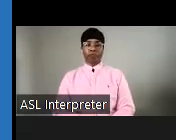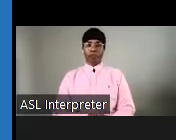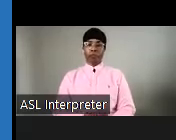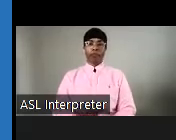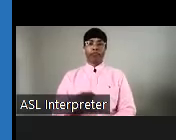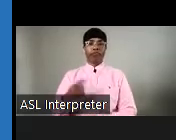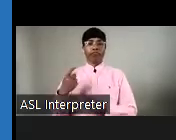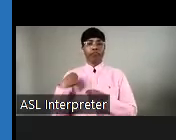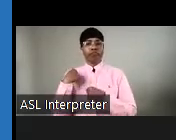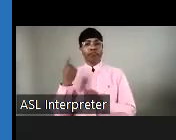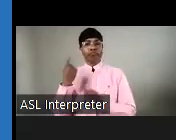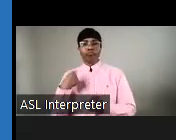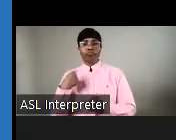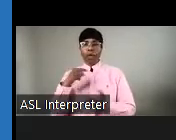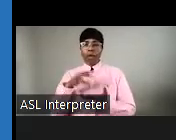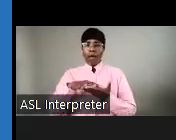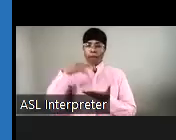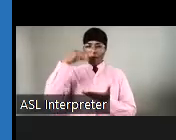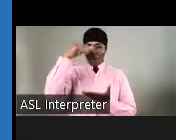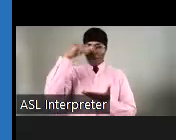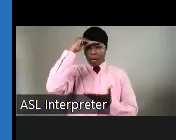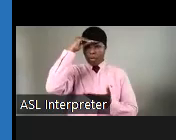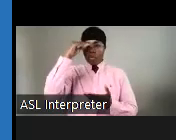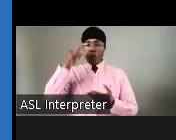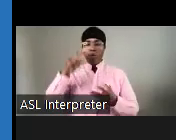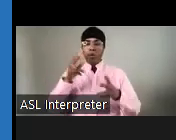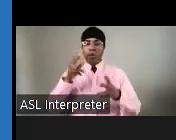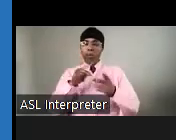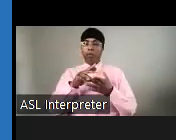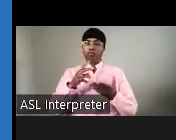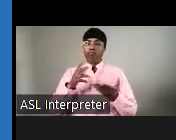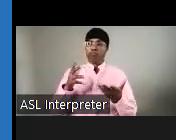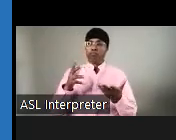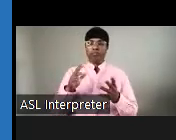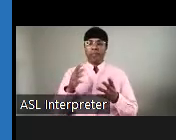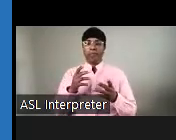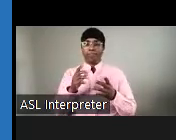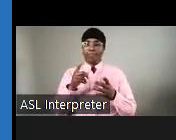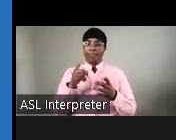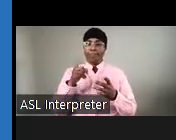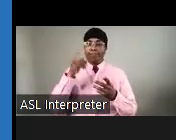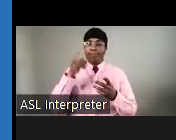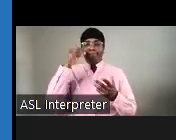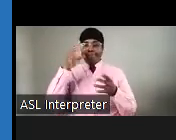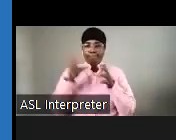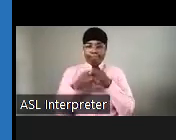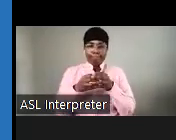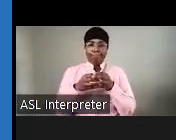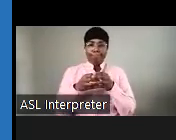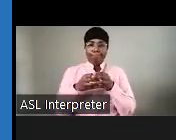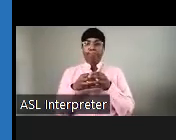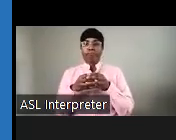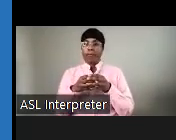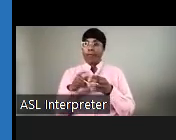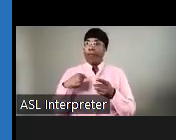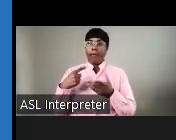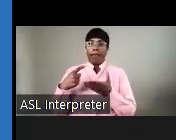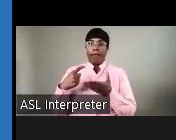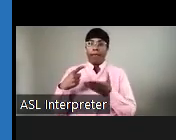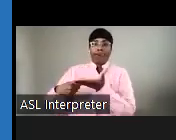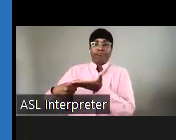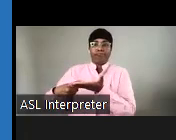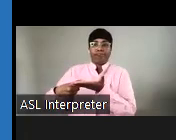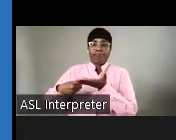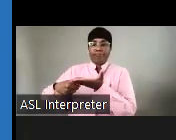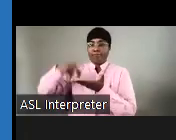for wildlife as well? Because it's about restorative ecology, and you can get into a whole philosophical conversation